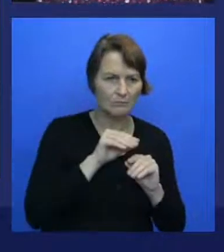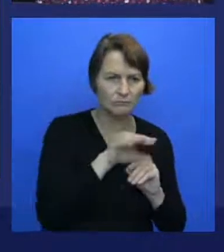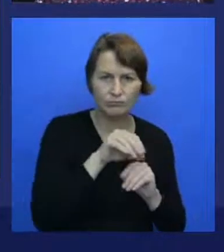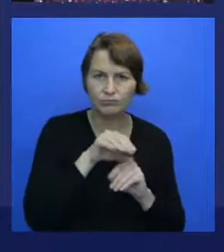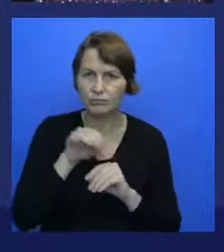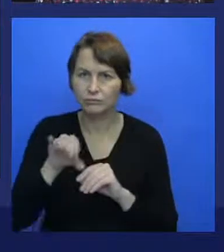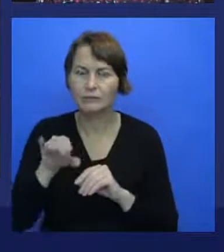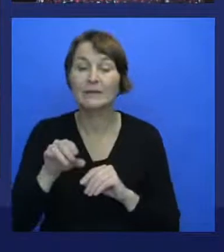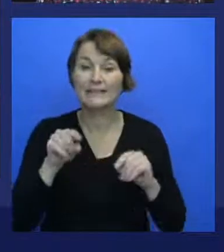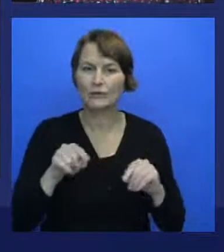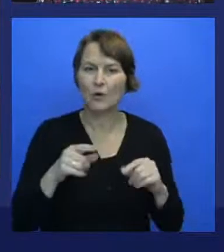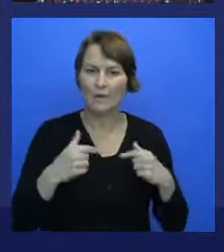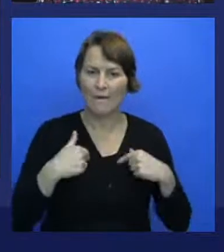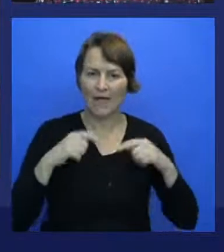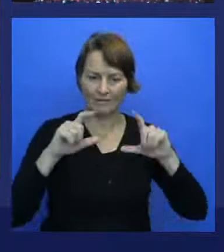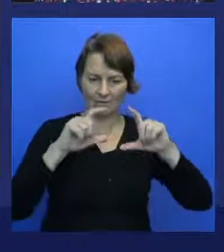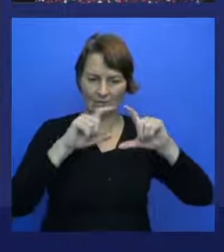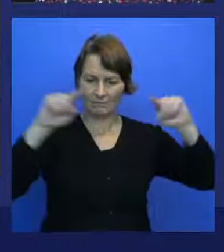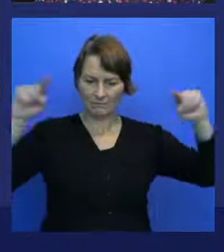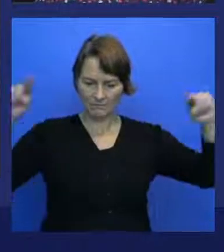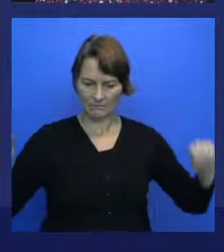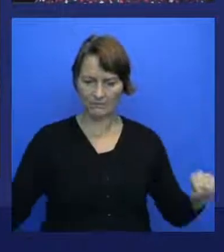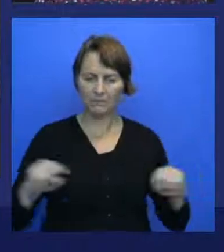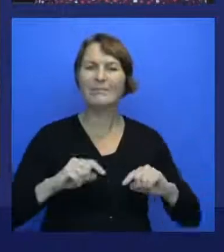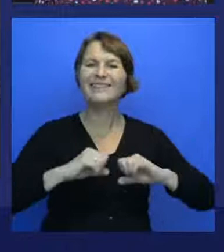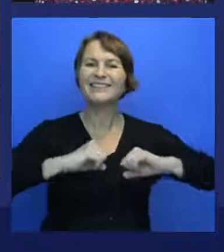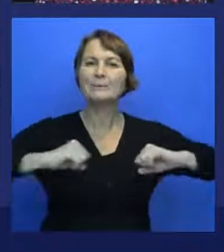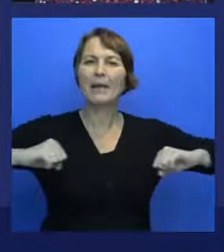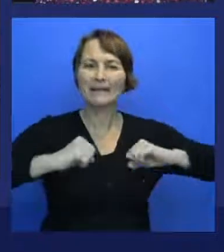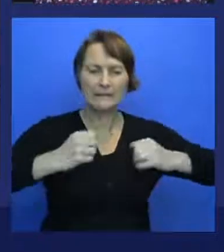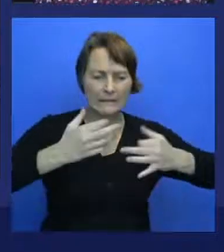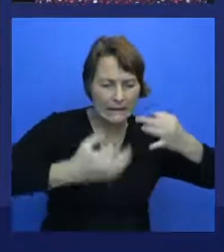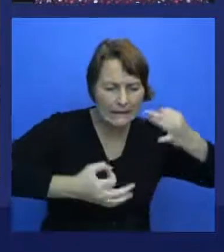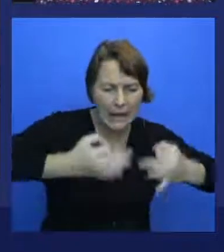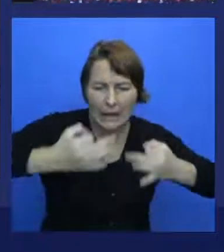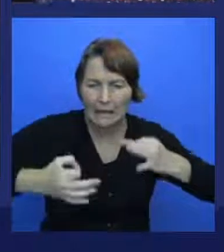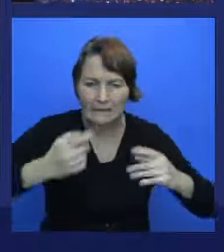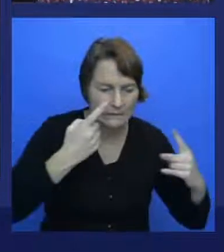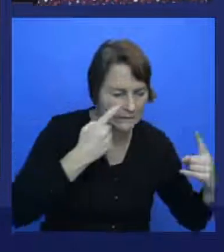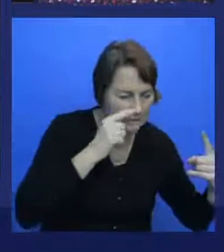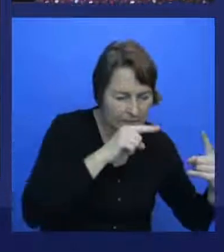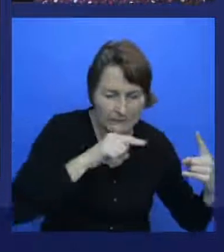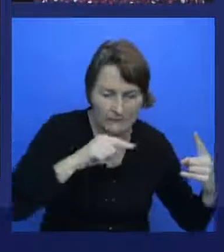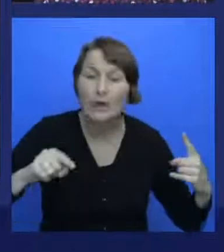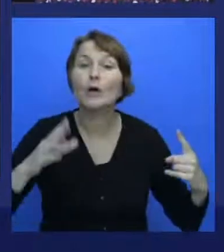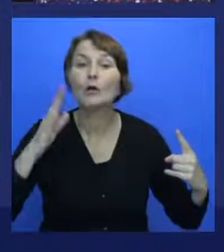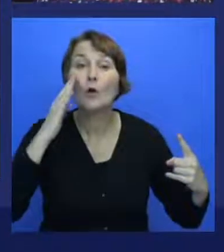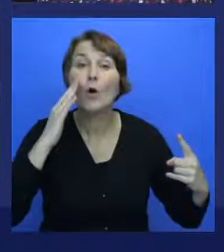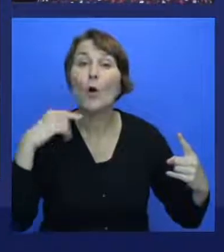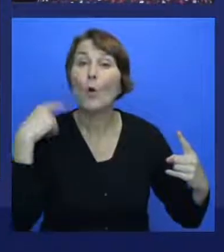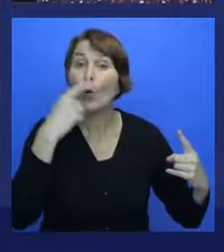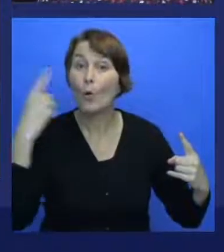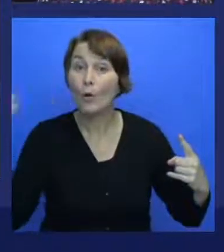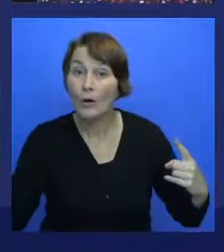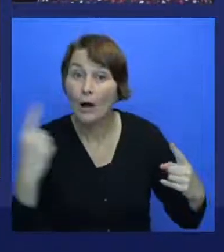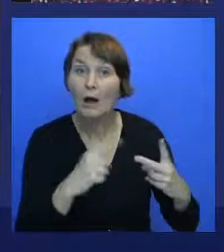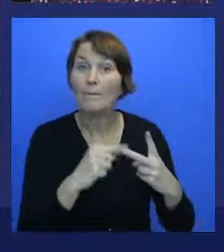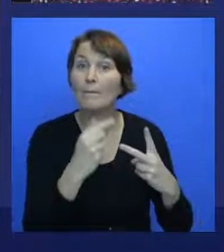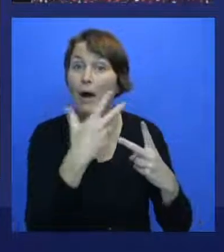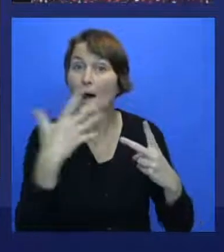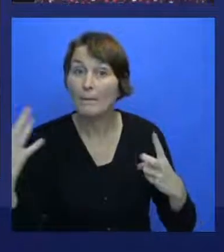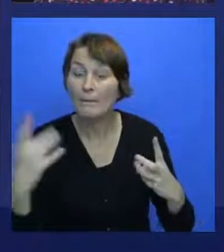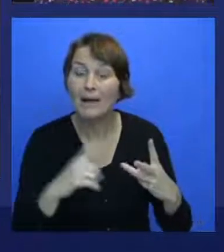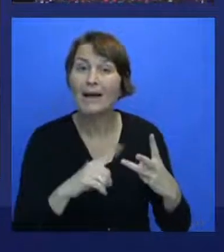in a container spatial analysis, and they know who's coming, they know when people are coming in, how many people are in there, if they're following